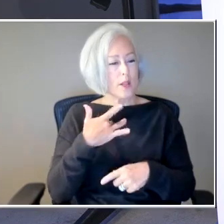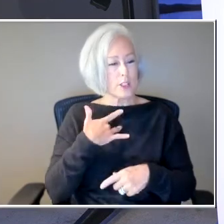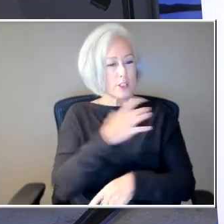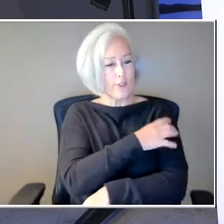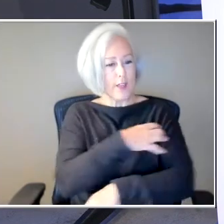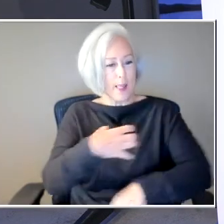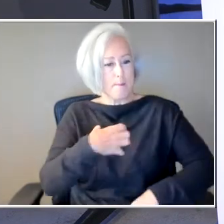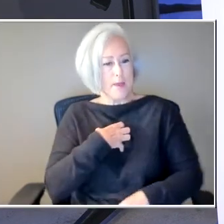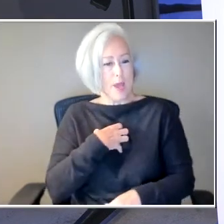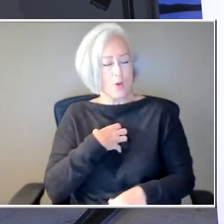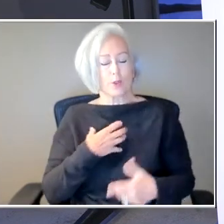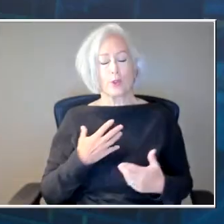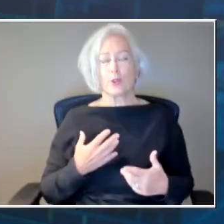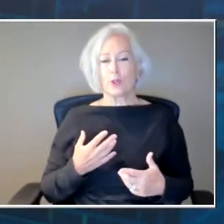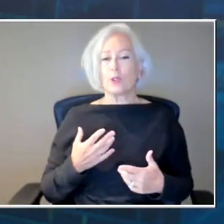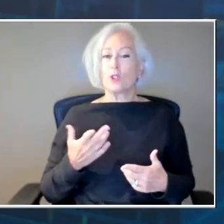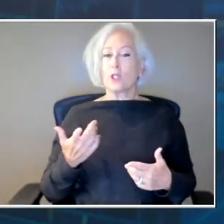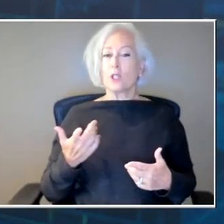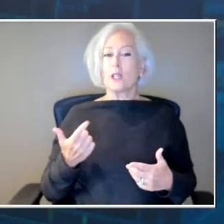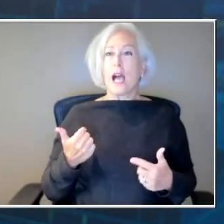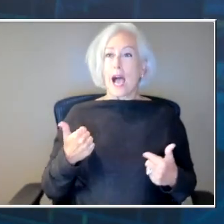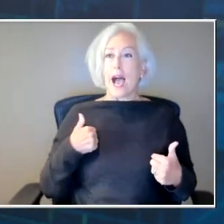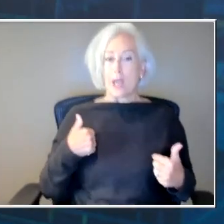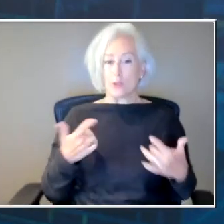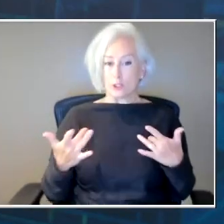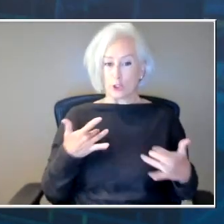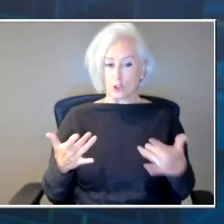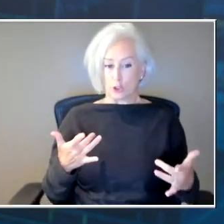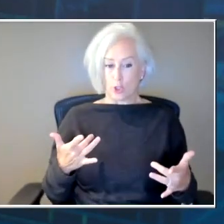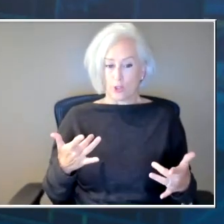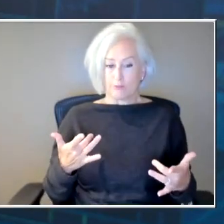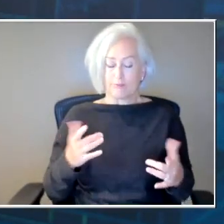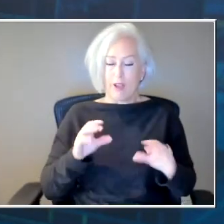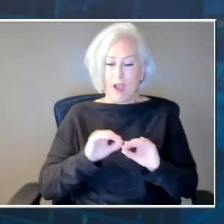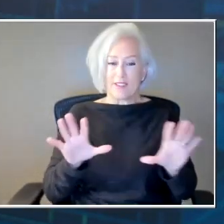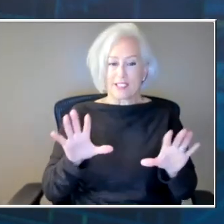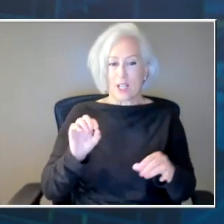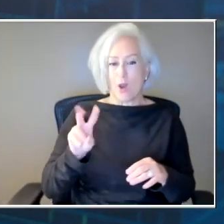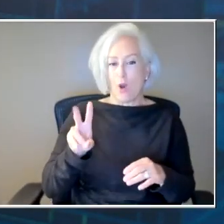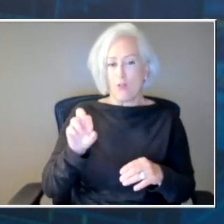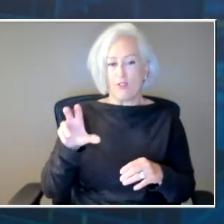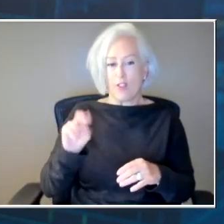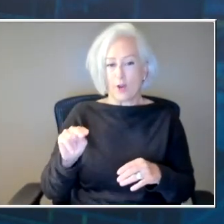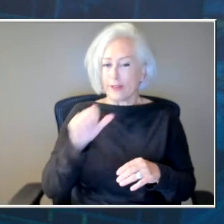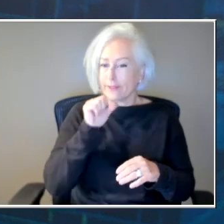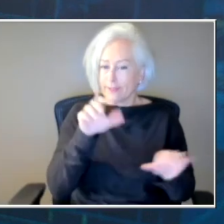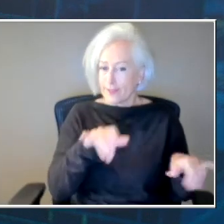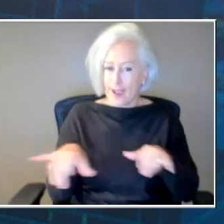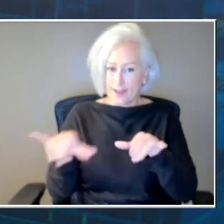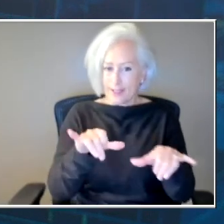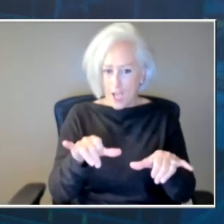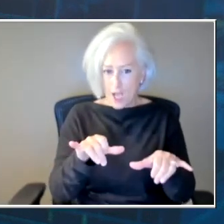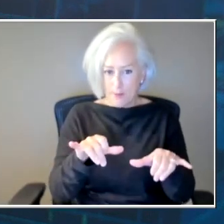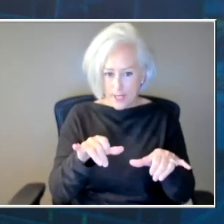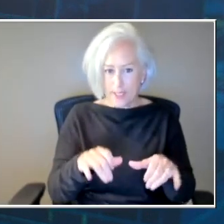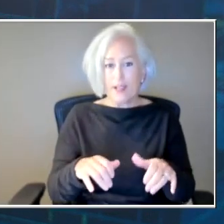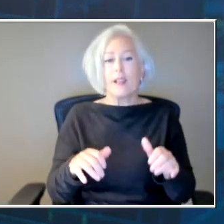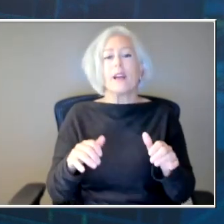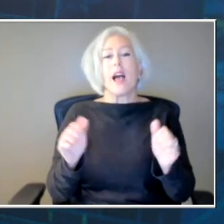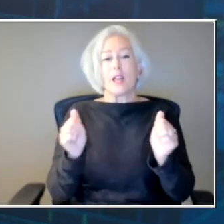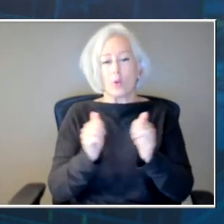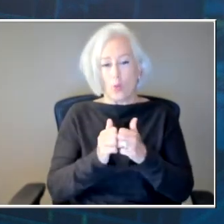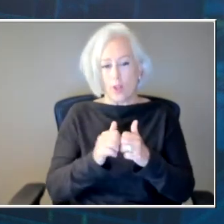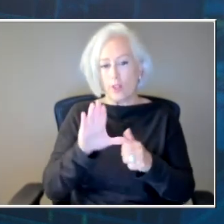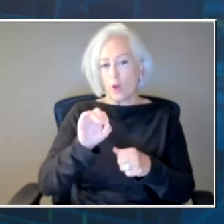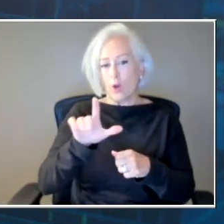control? I was concerned. I mean, because ovarian cancer is not the most common, and putting that with the young onset colorectal cancer, there was concern